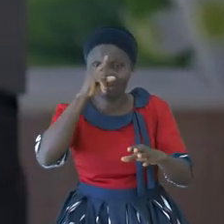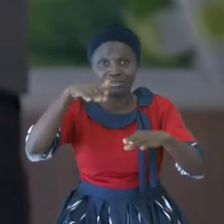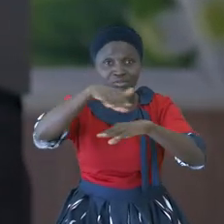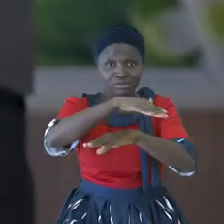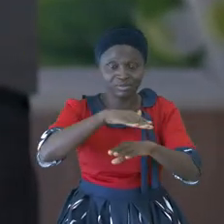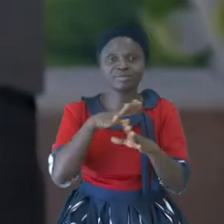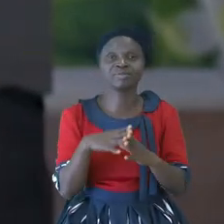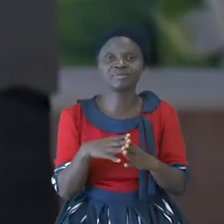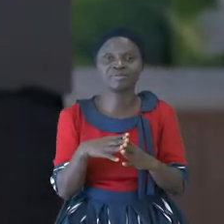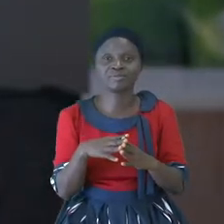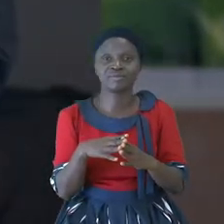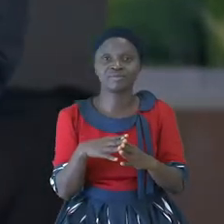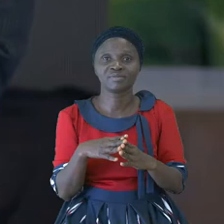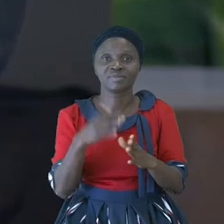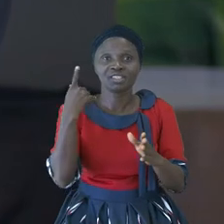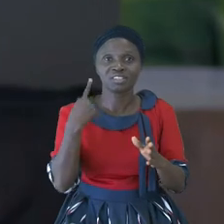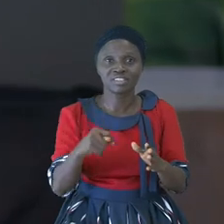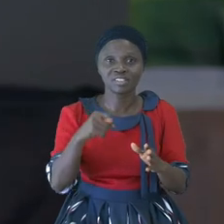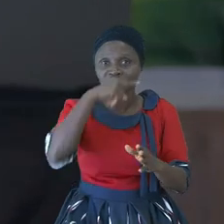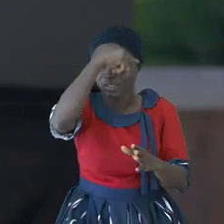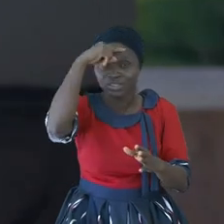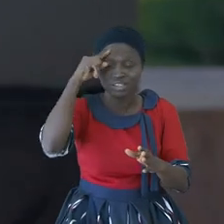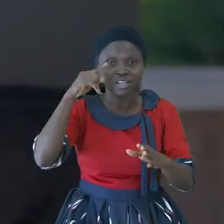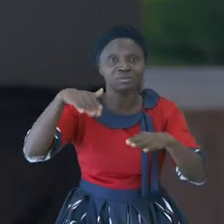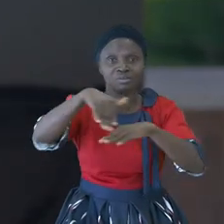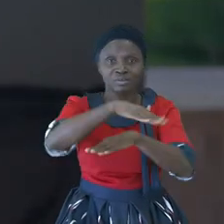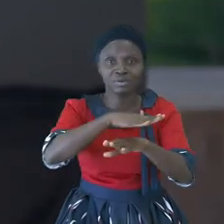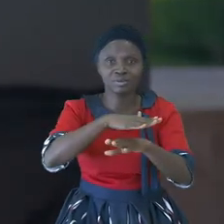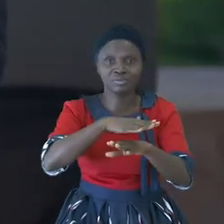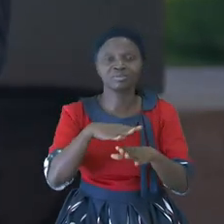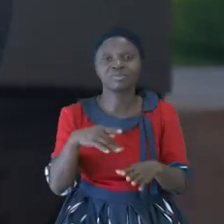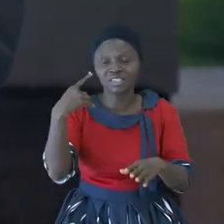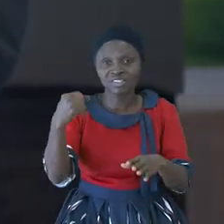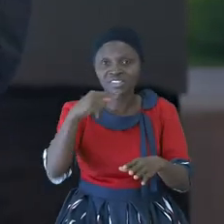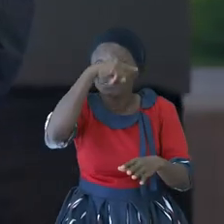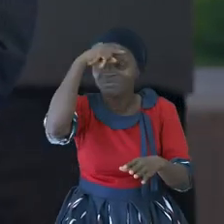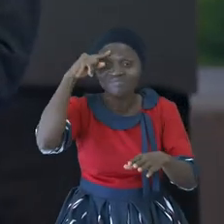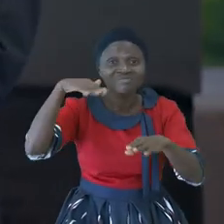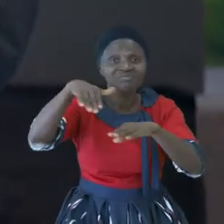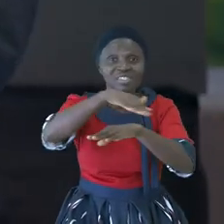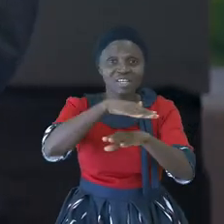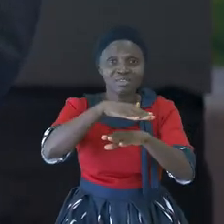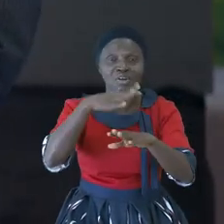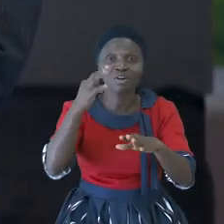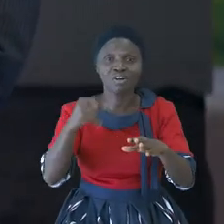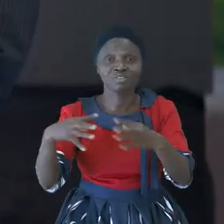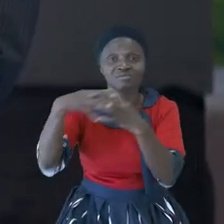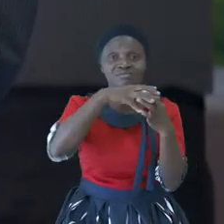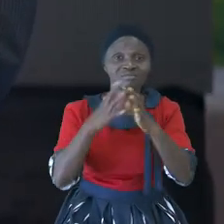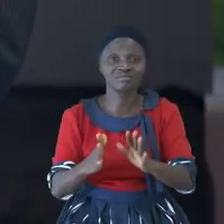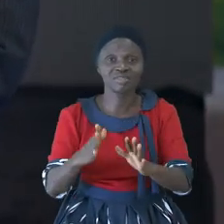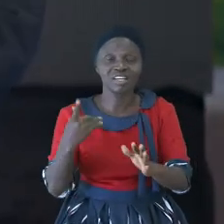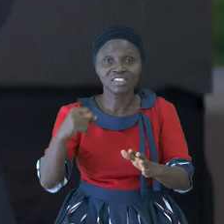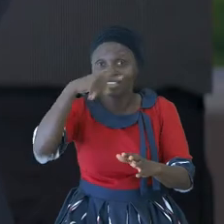your shadow. The shadow of a boxer, the shadow of a wrestler, the shadow of an